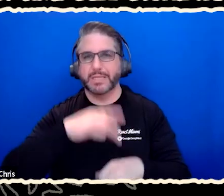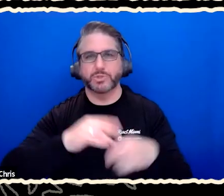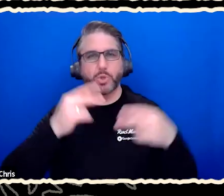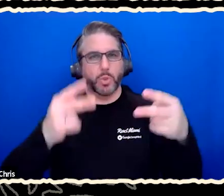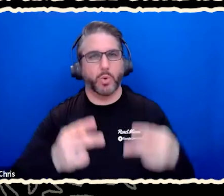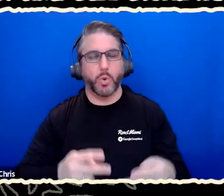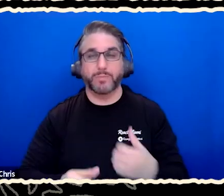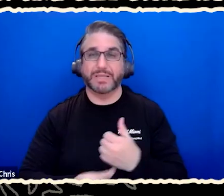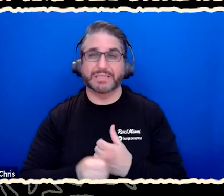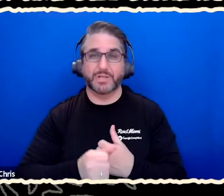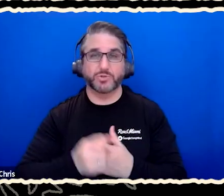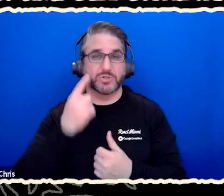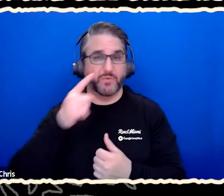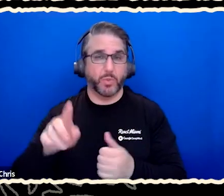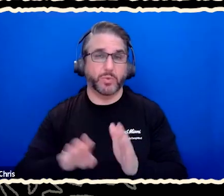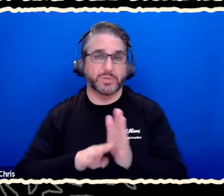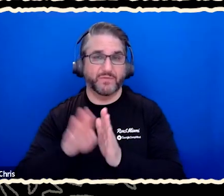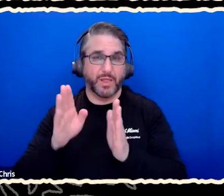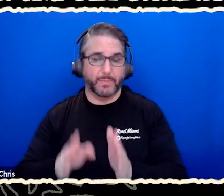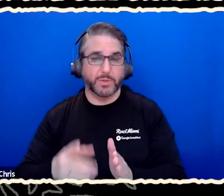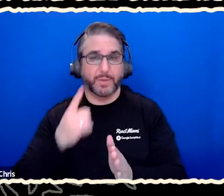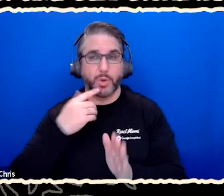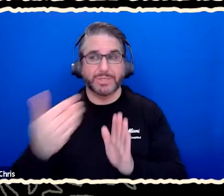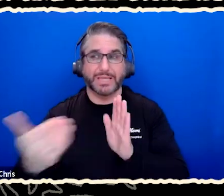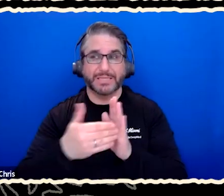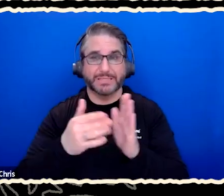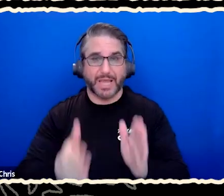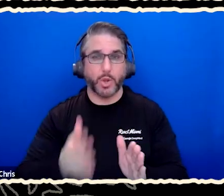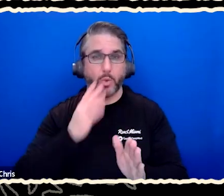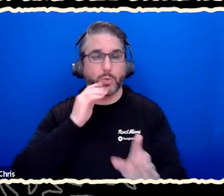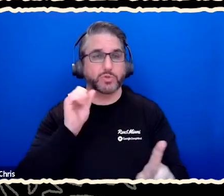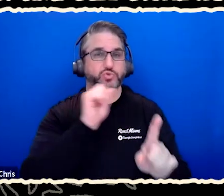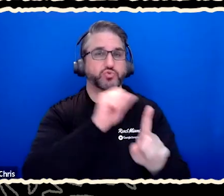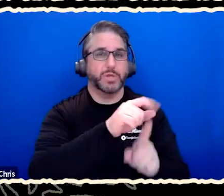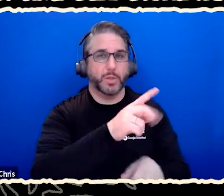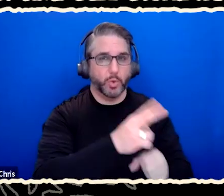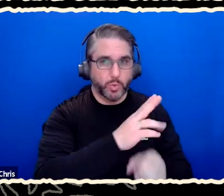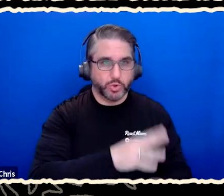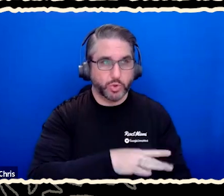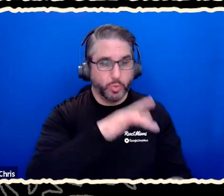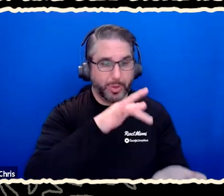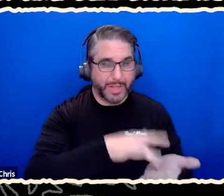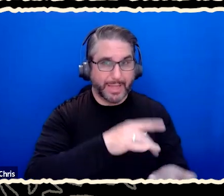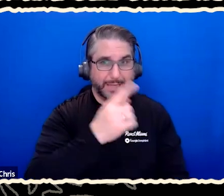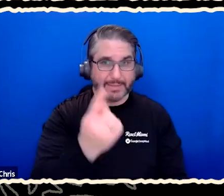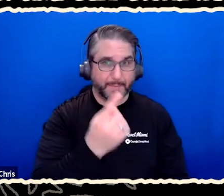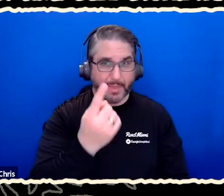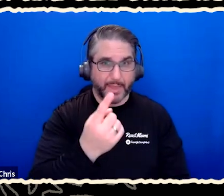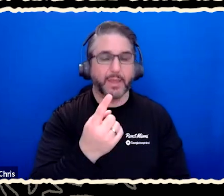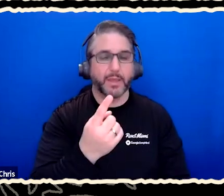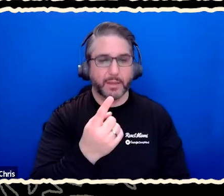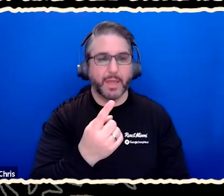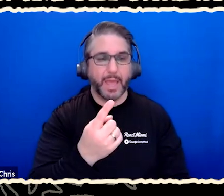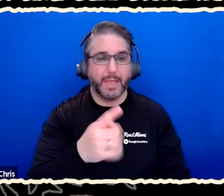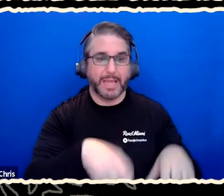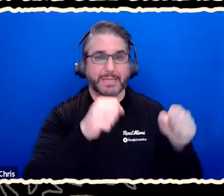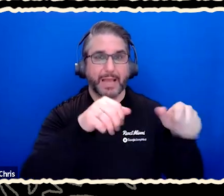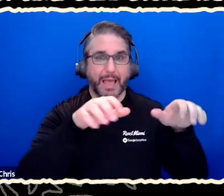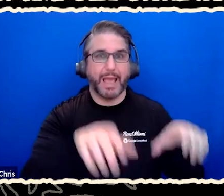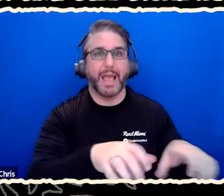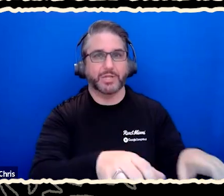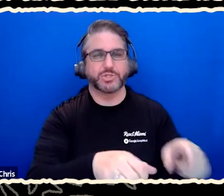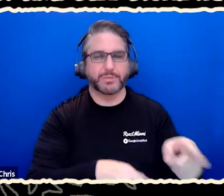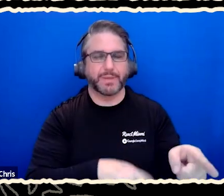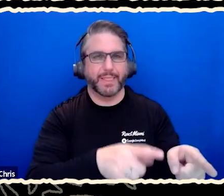front-end developers as well because the attacker will trick the user to click something and do actions they are